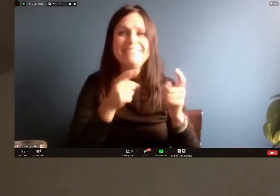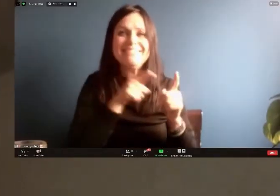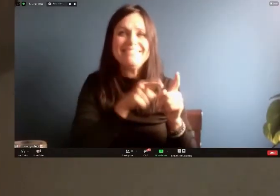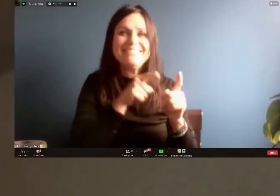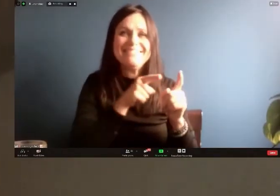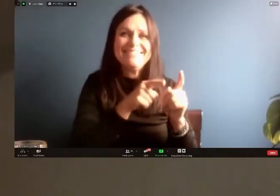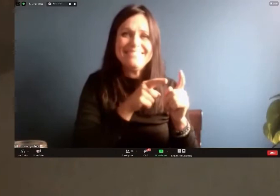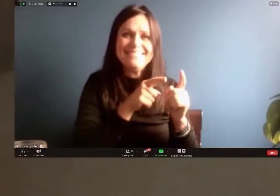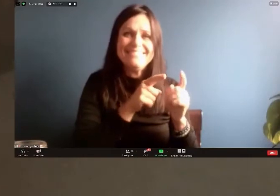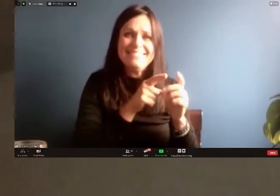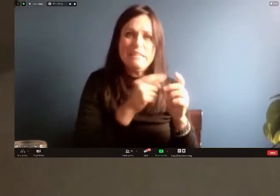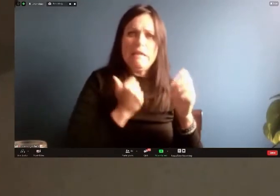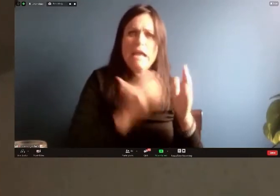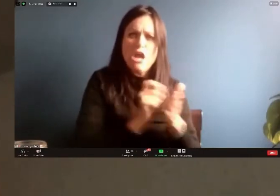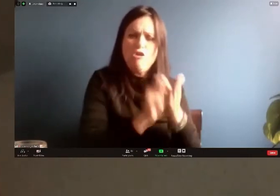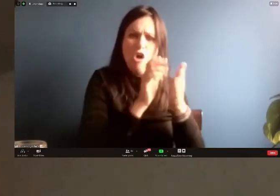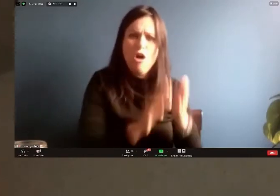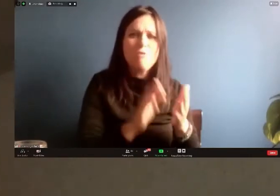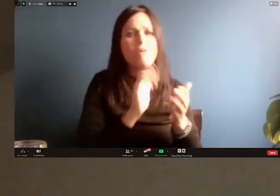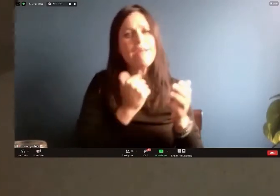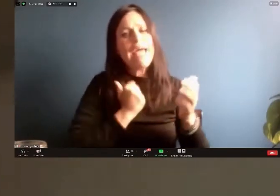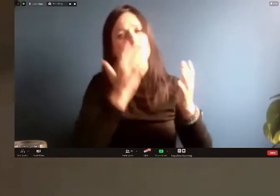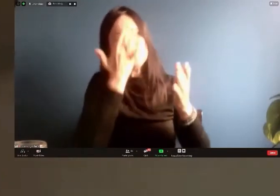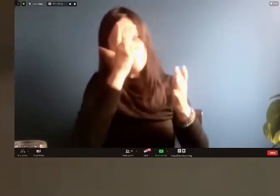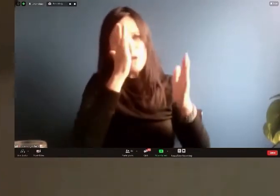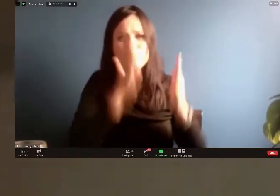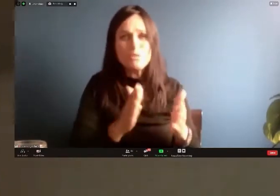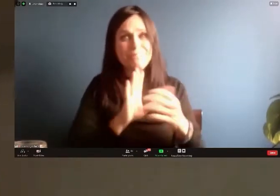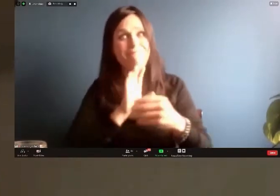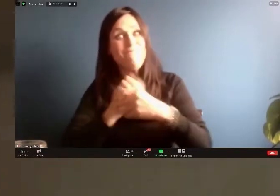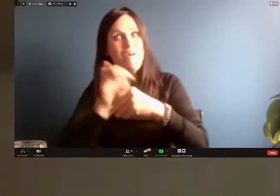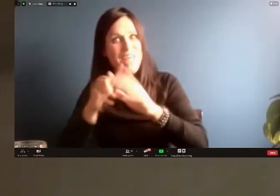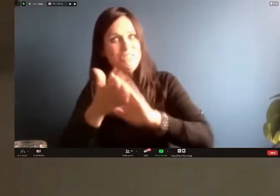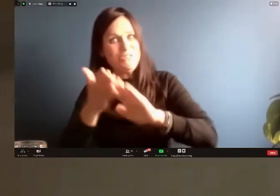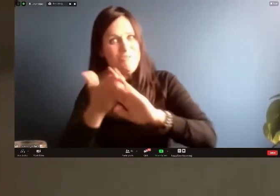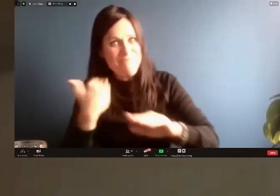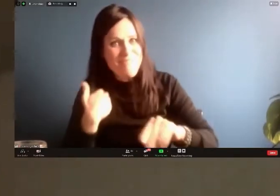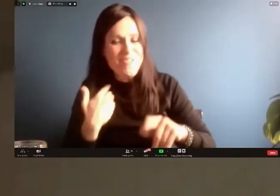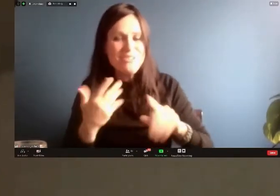Person. So I asked him a lot of questions. And then I also have